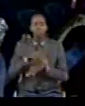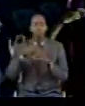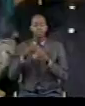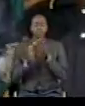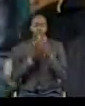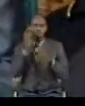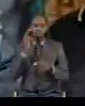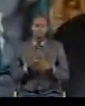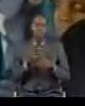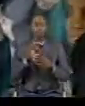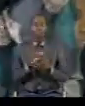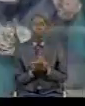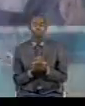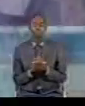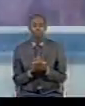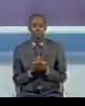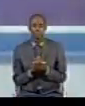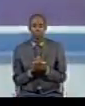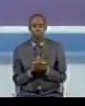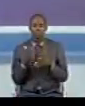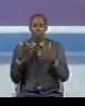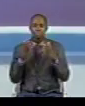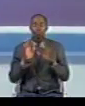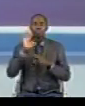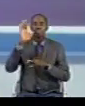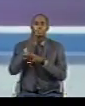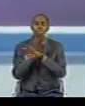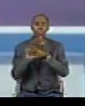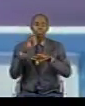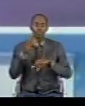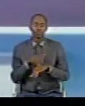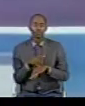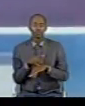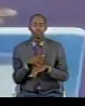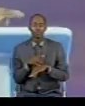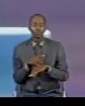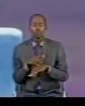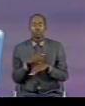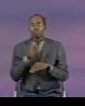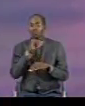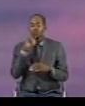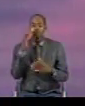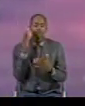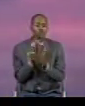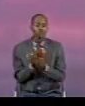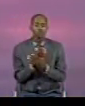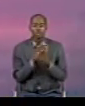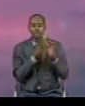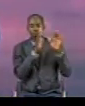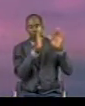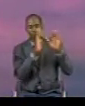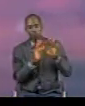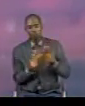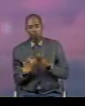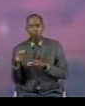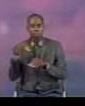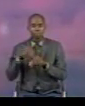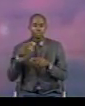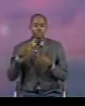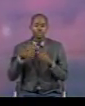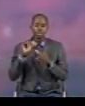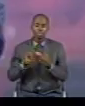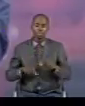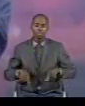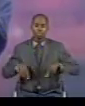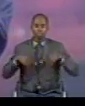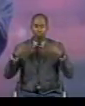name. Let your freedom unhindered flow into every life